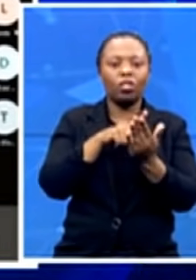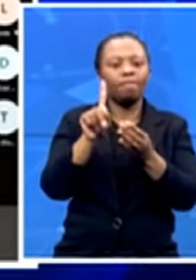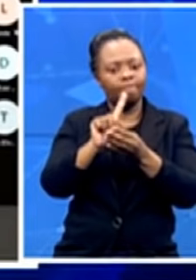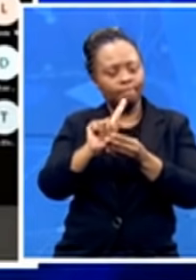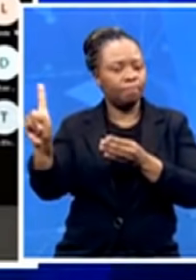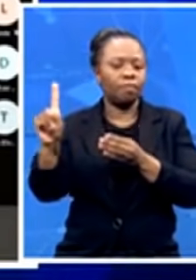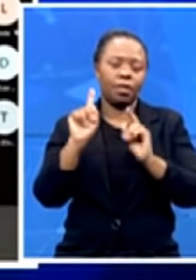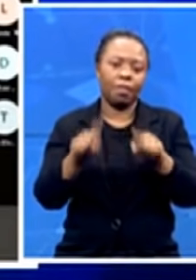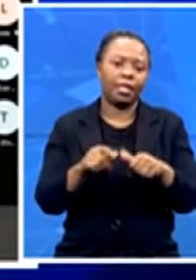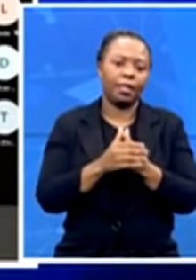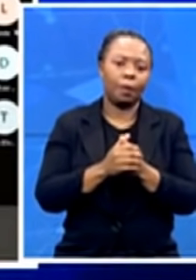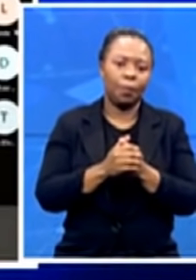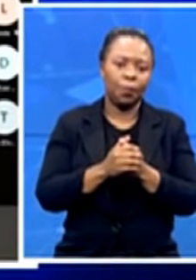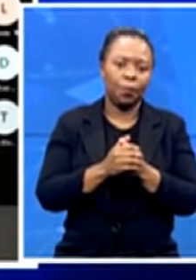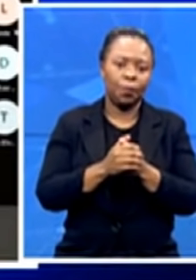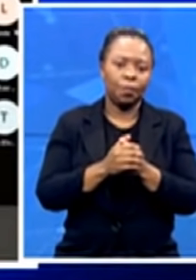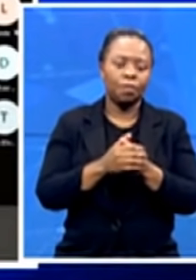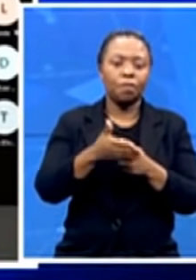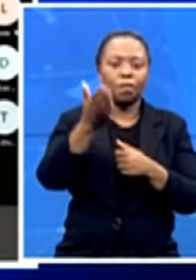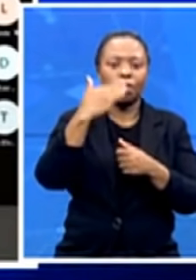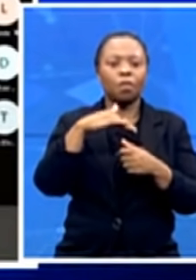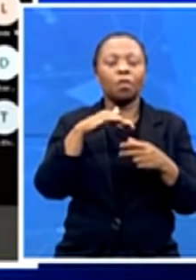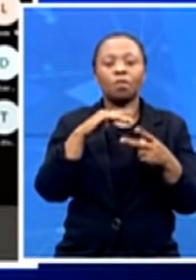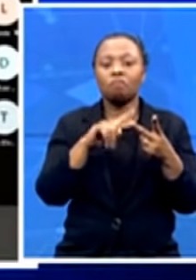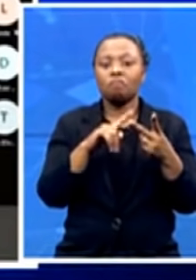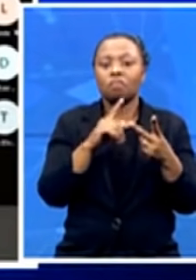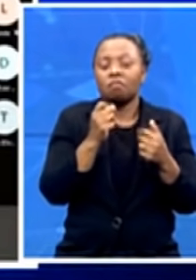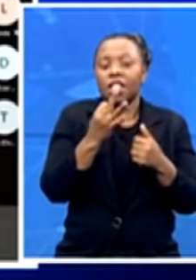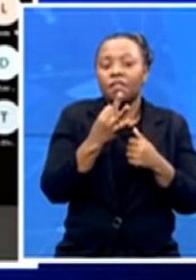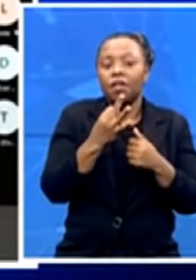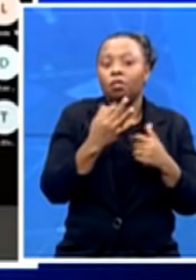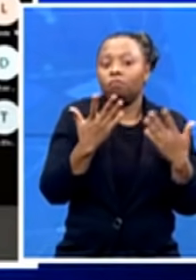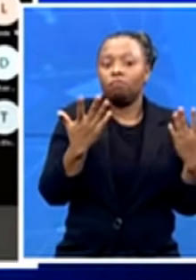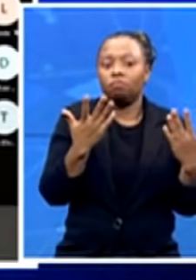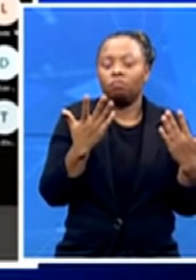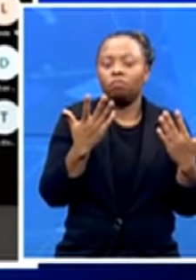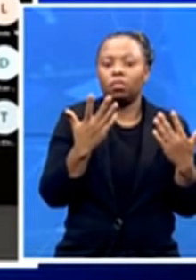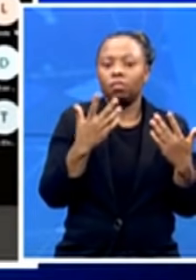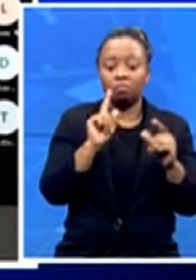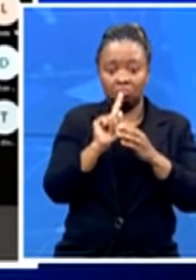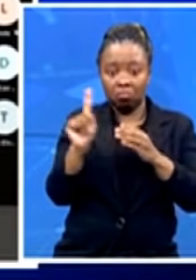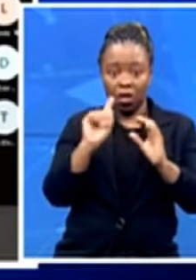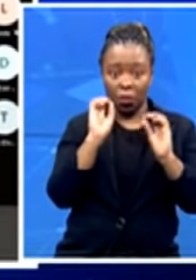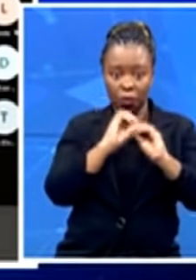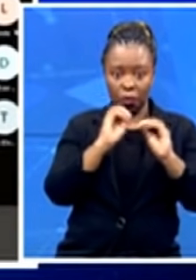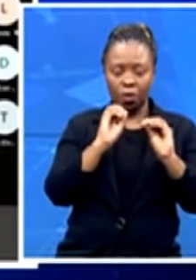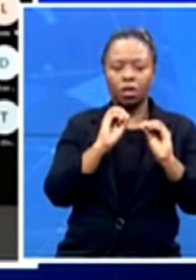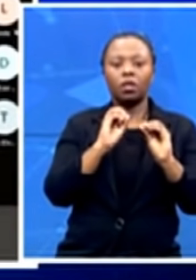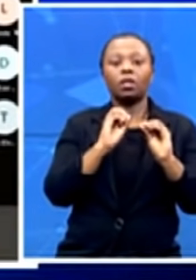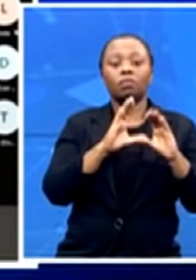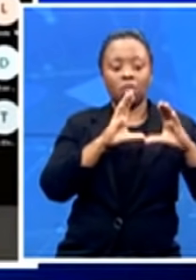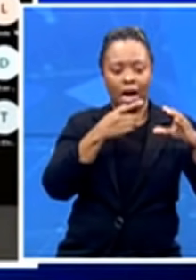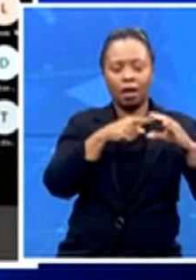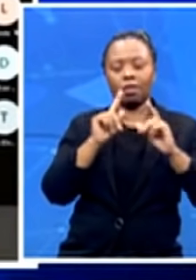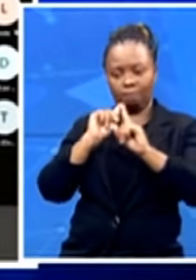And if they do not step aside, they must be instructed to do so, read the resolution. Secondly, those who were not